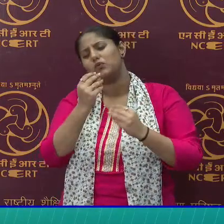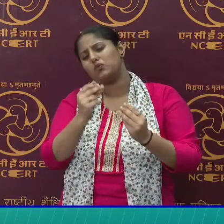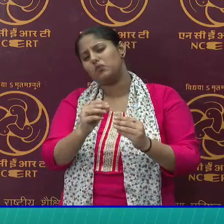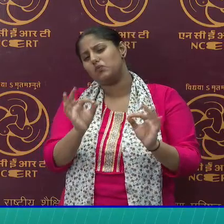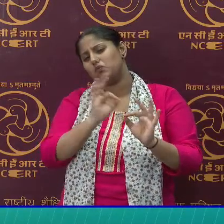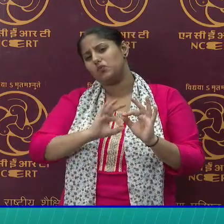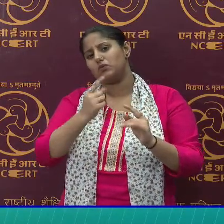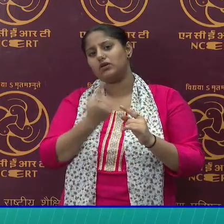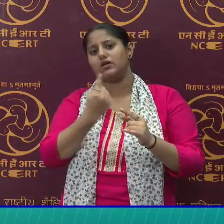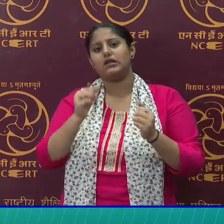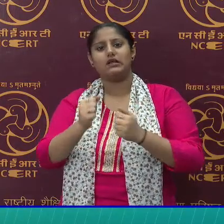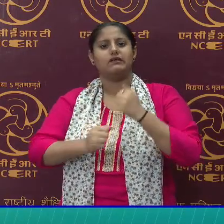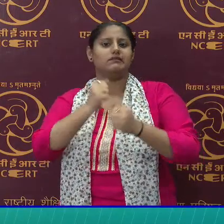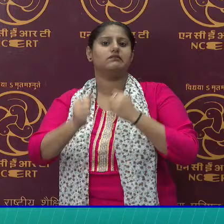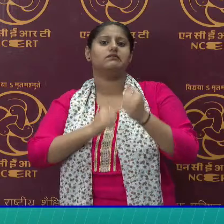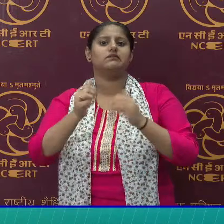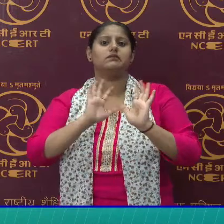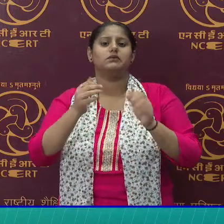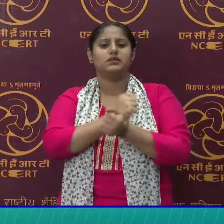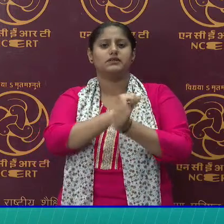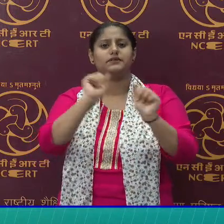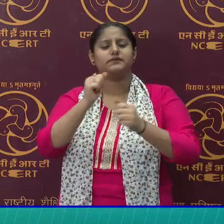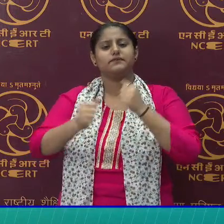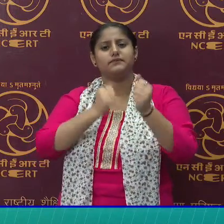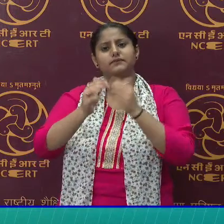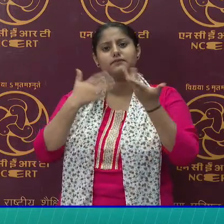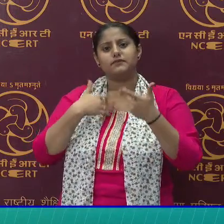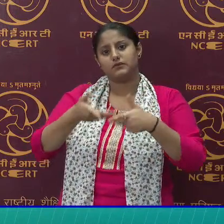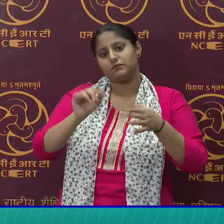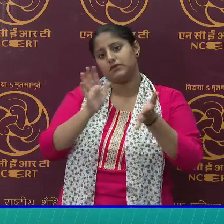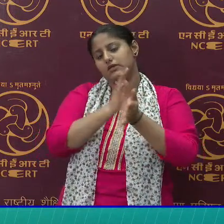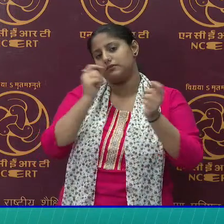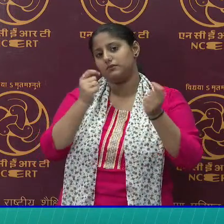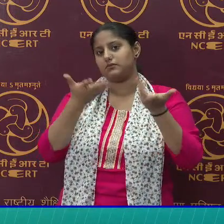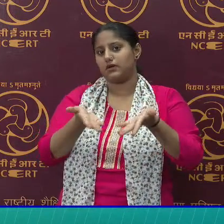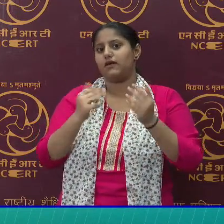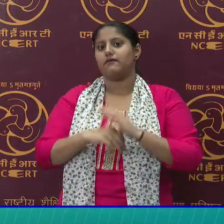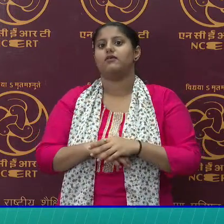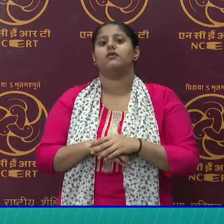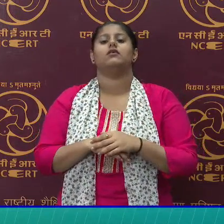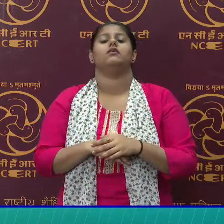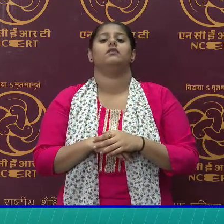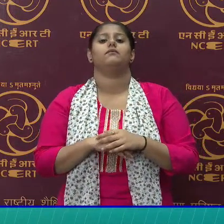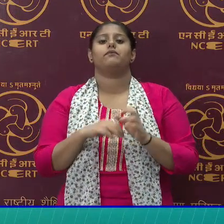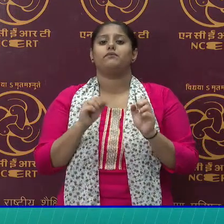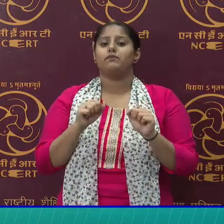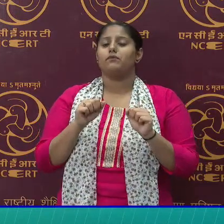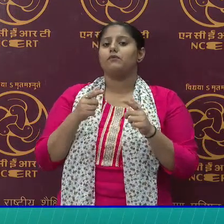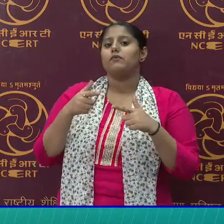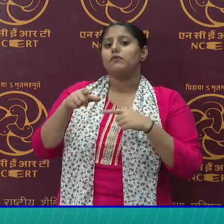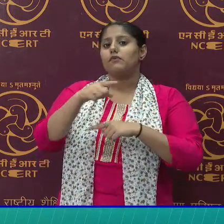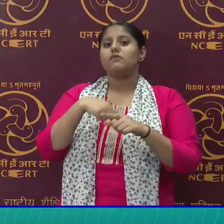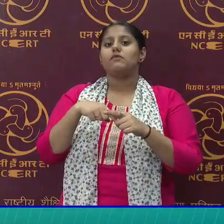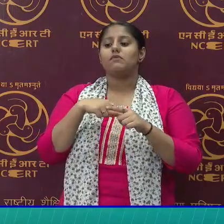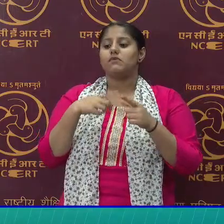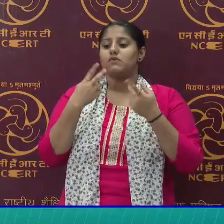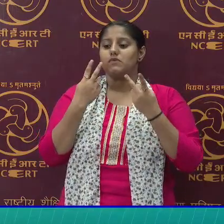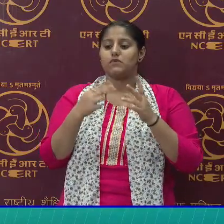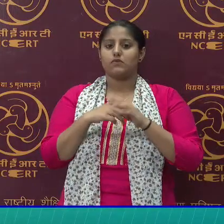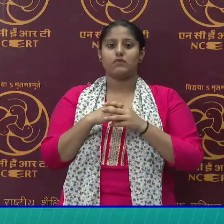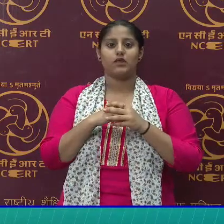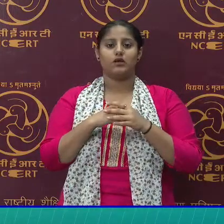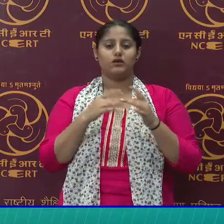The freedom to run anywhere. So that also is celebrated here. And the exercises also here I see are very interesting,